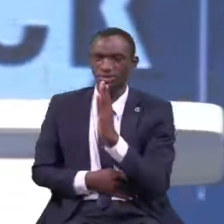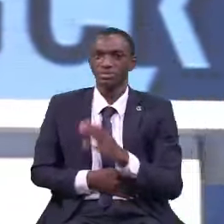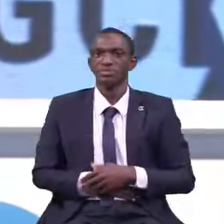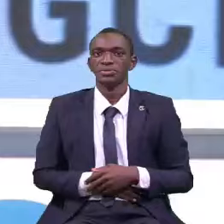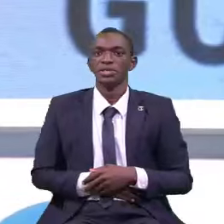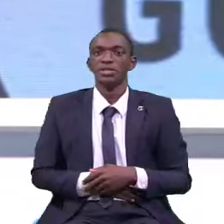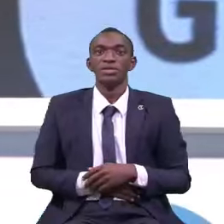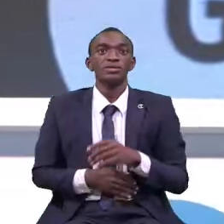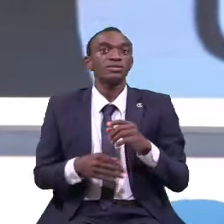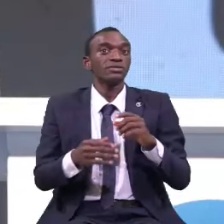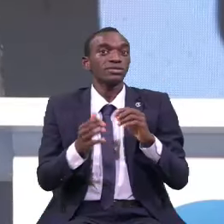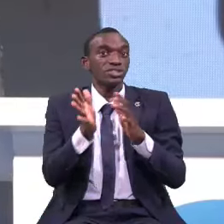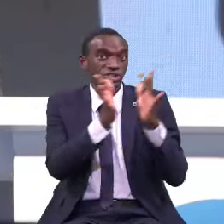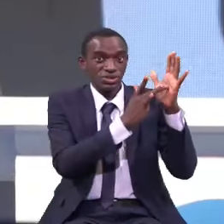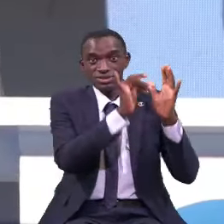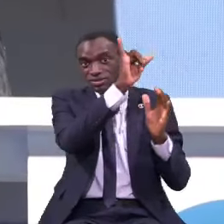And he tells you tonight,